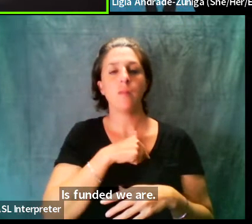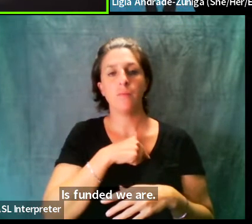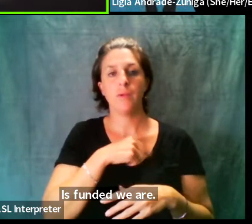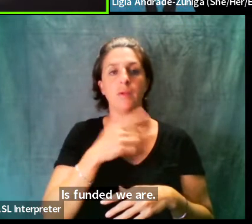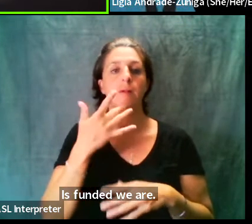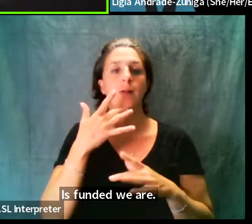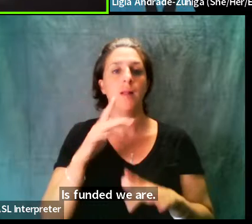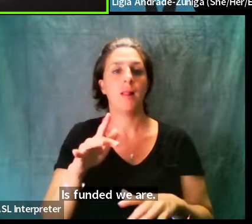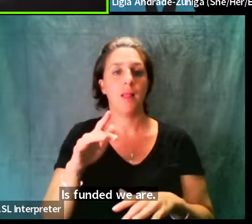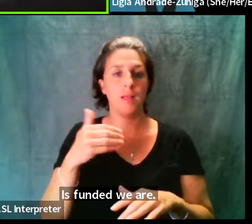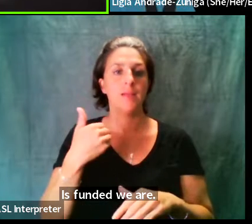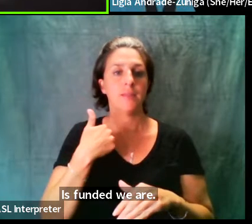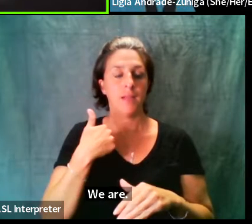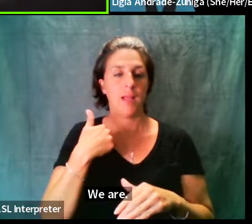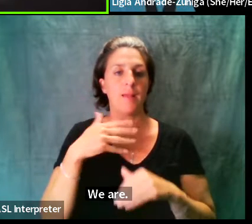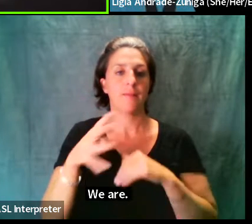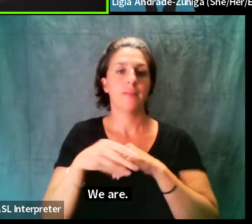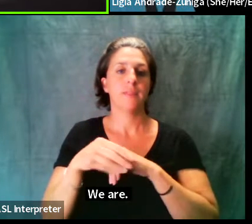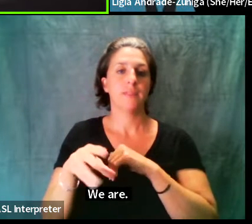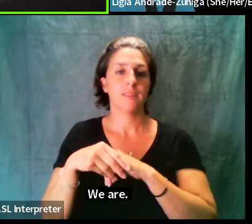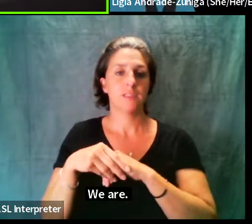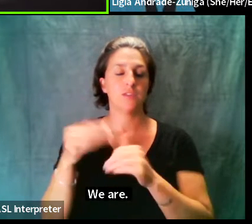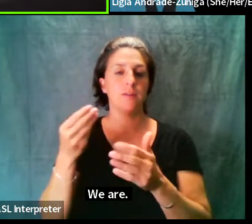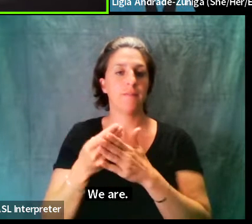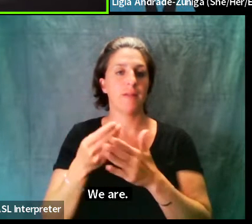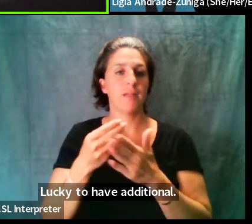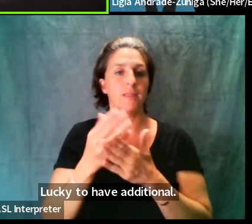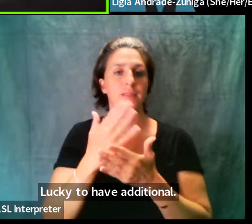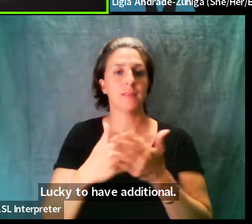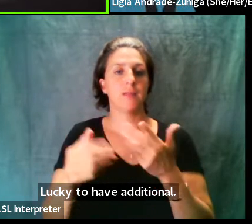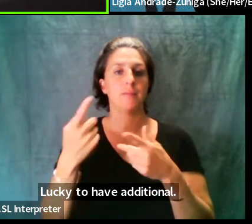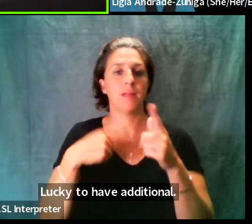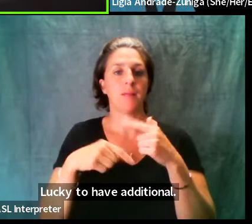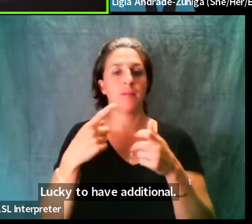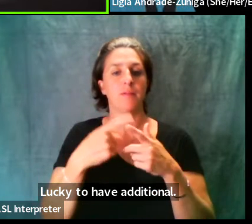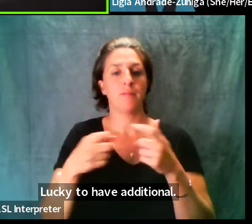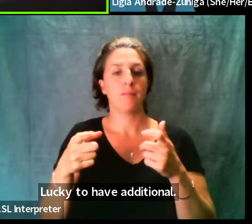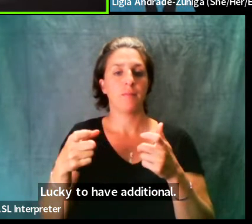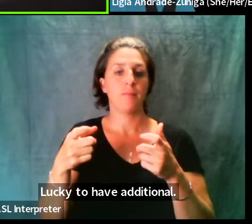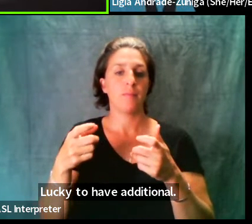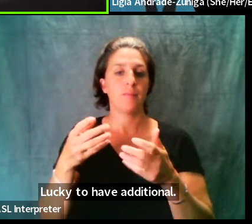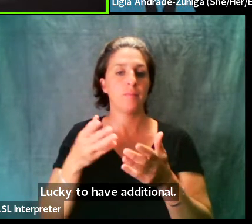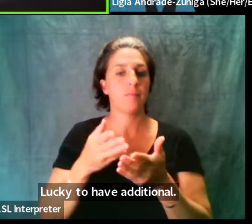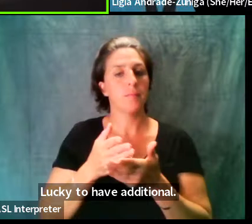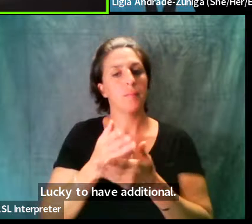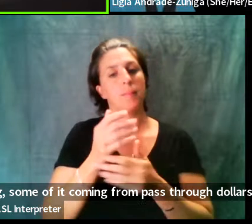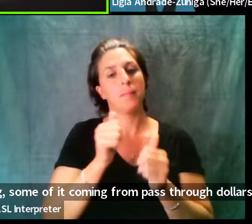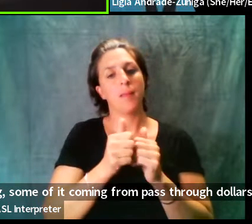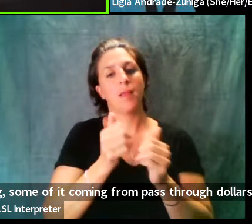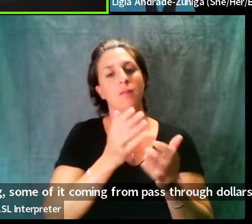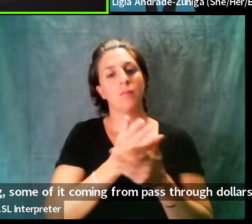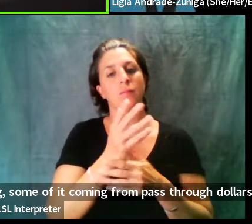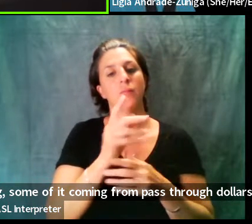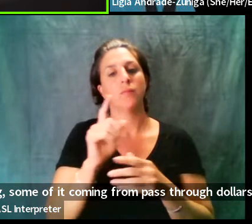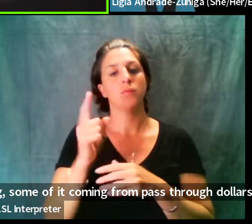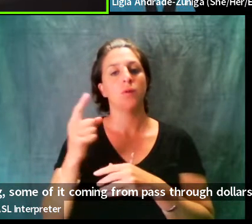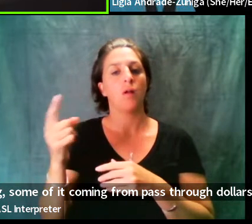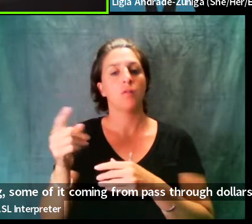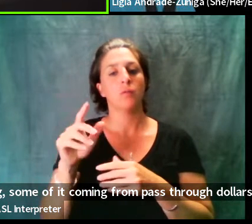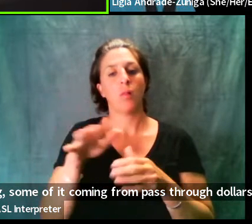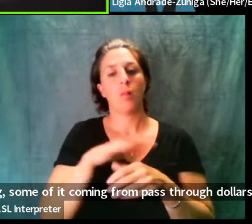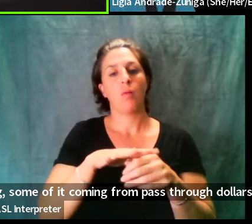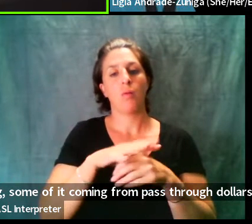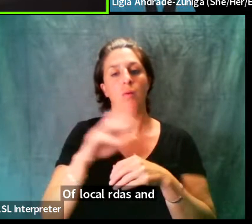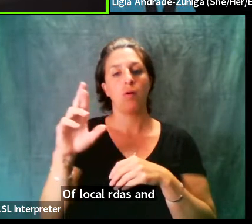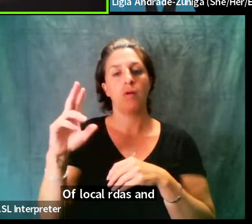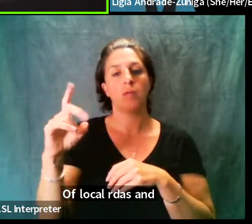lucky to have additional funding, some of it coming from pass-through dollars of local RDAs. And so